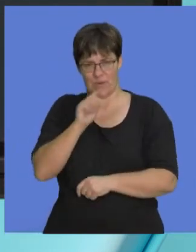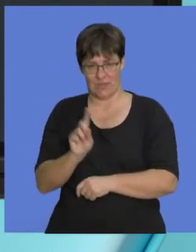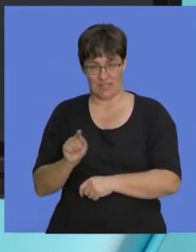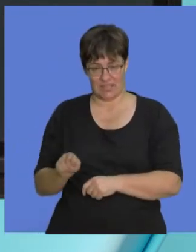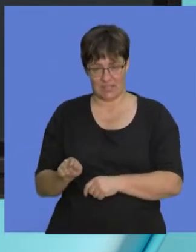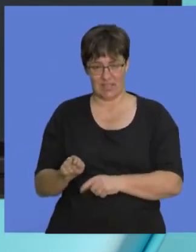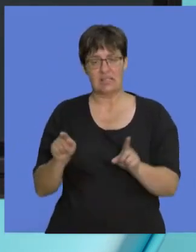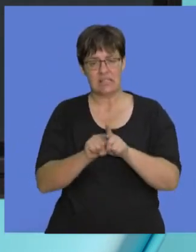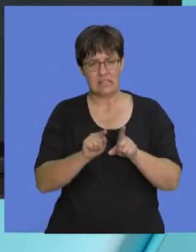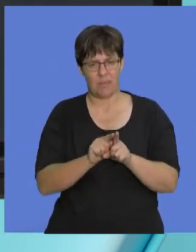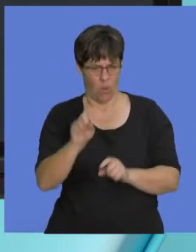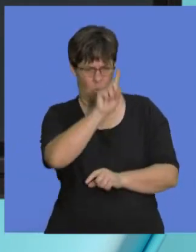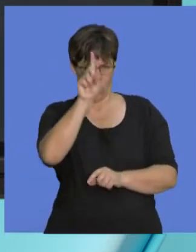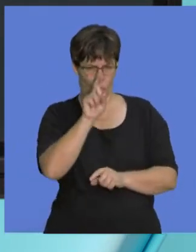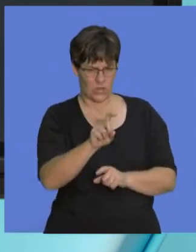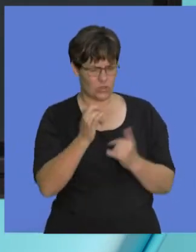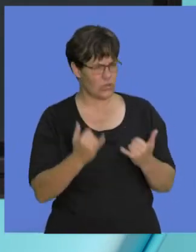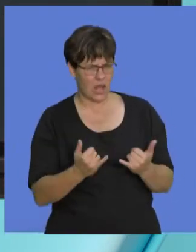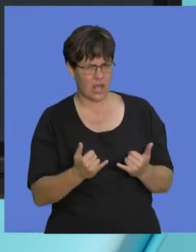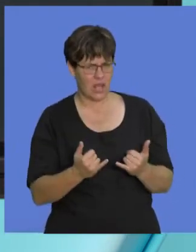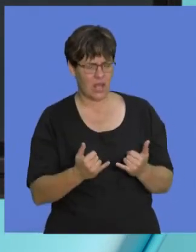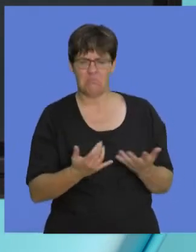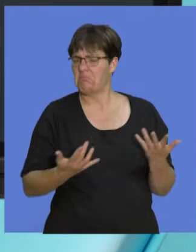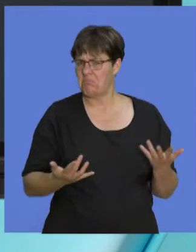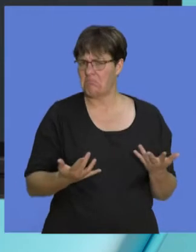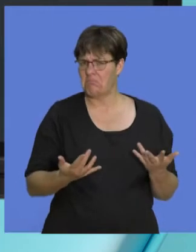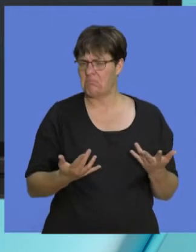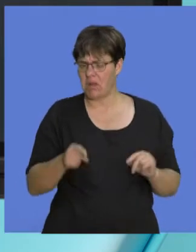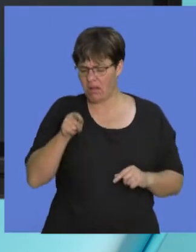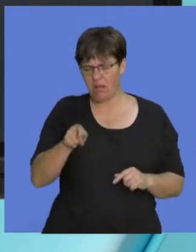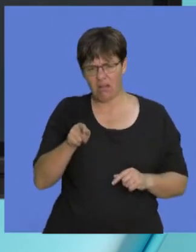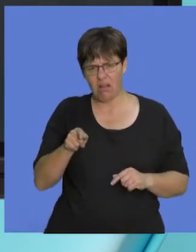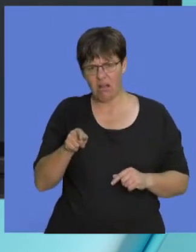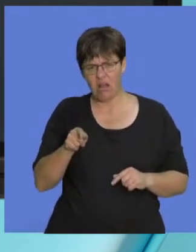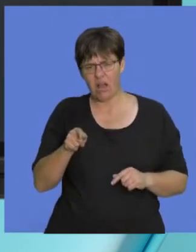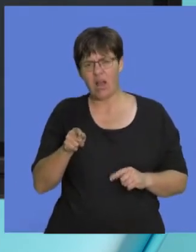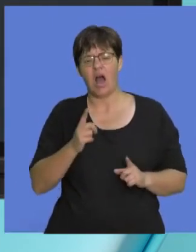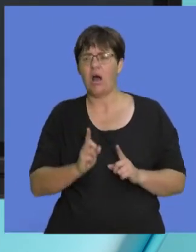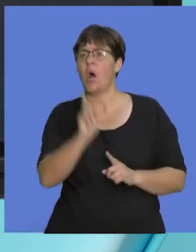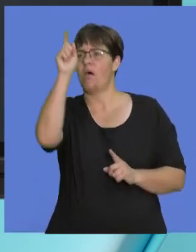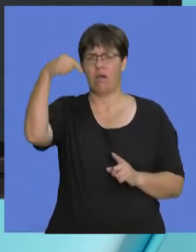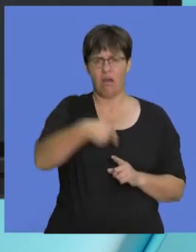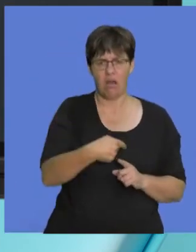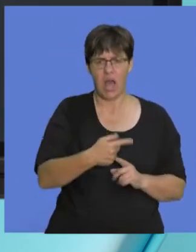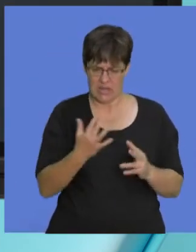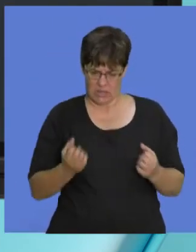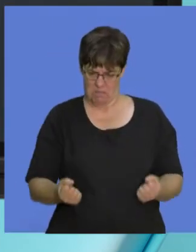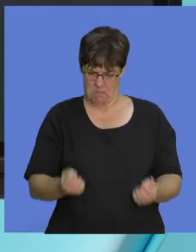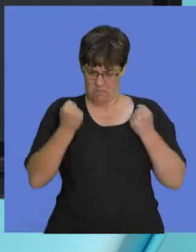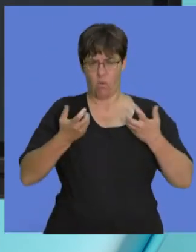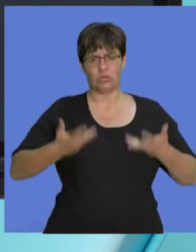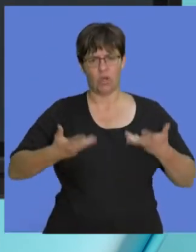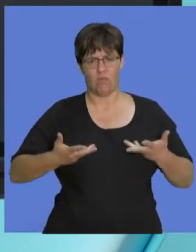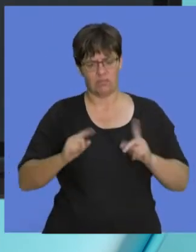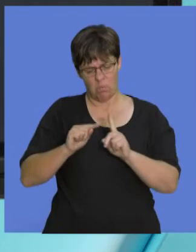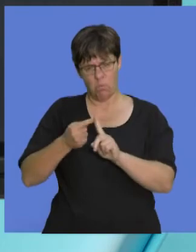as in terms of the big question in today's session, to say what exactly affects the magnitude and direction of electric field at a